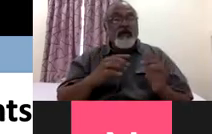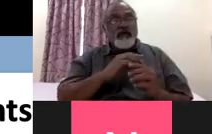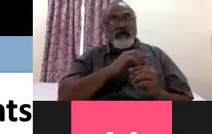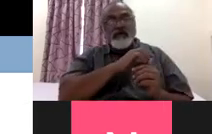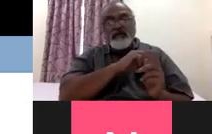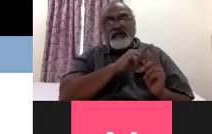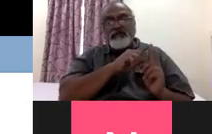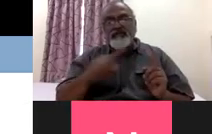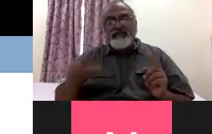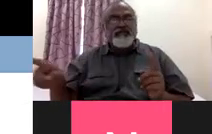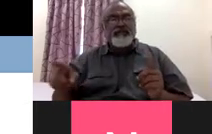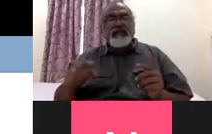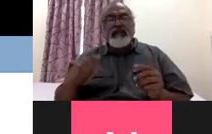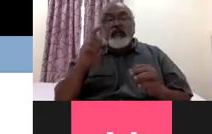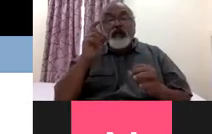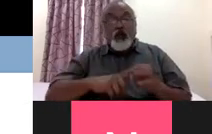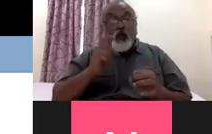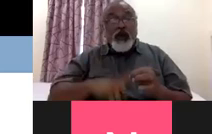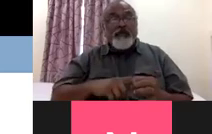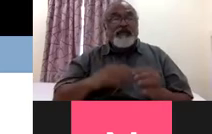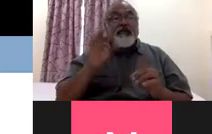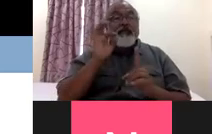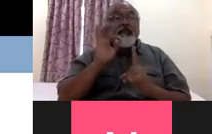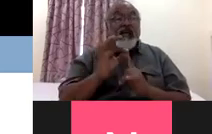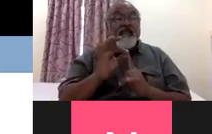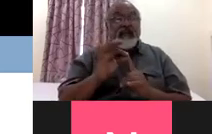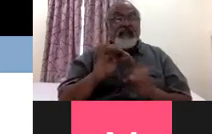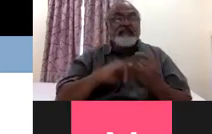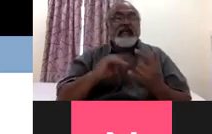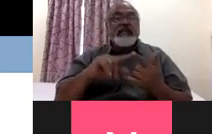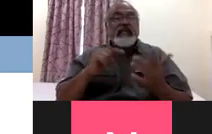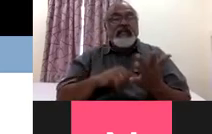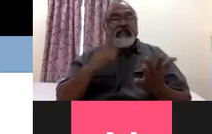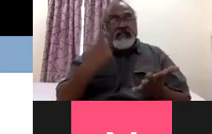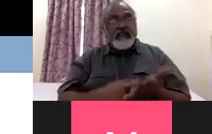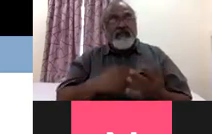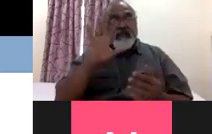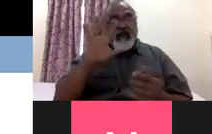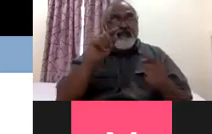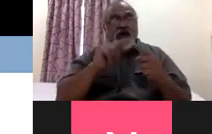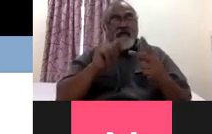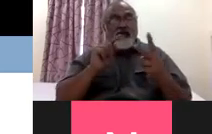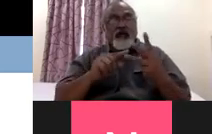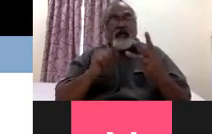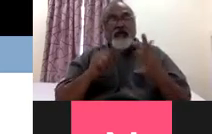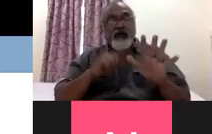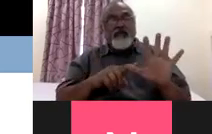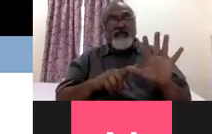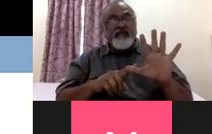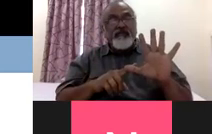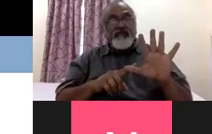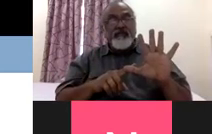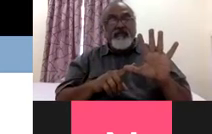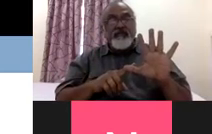I'll just run you through what are the requirements of private sector. You know, generally equal opportunity. These are the five things every company which has